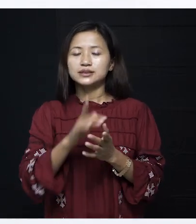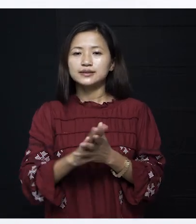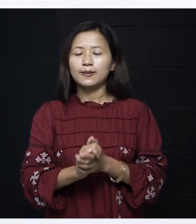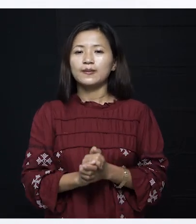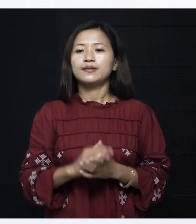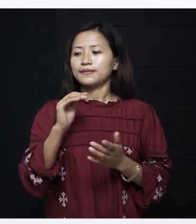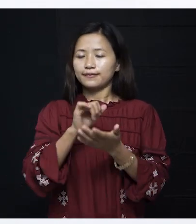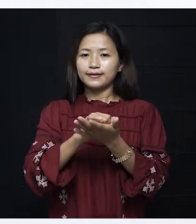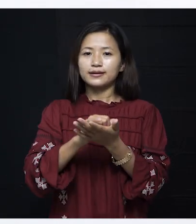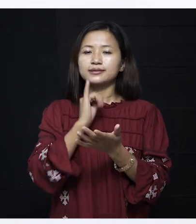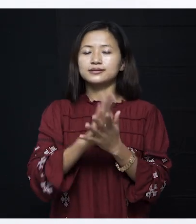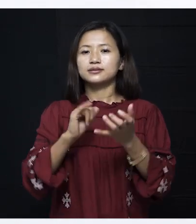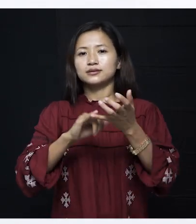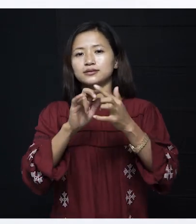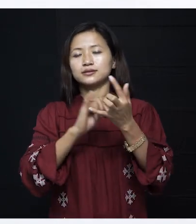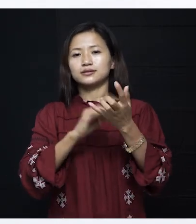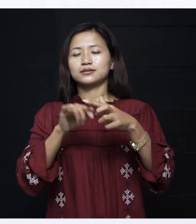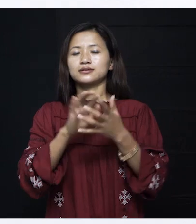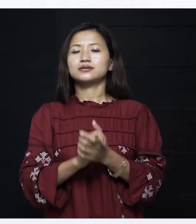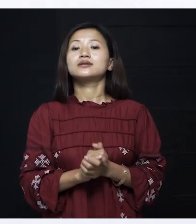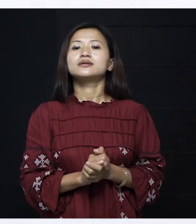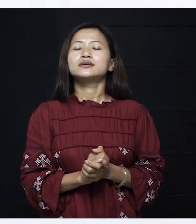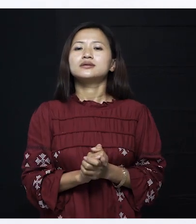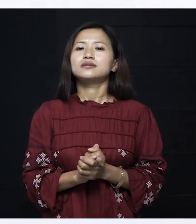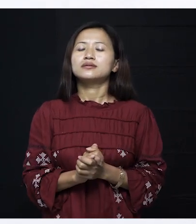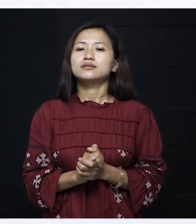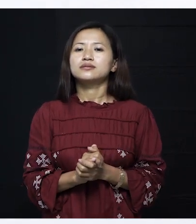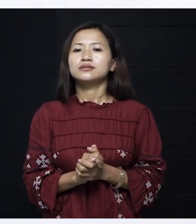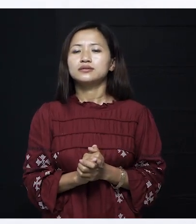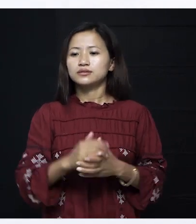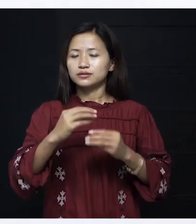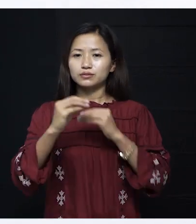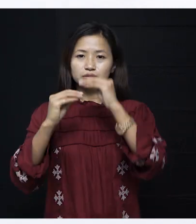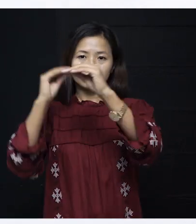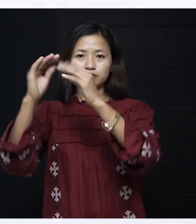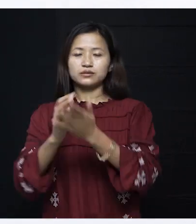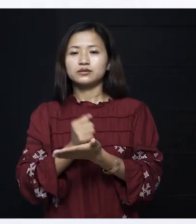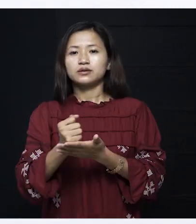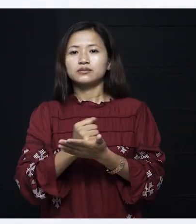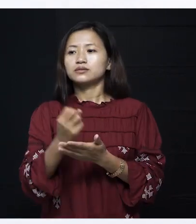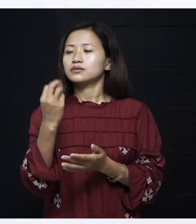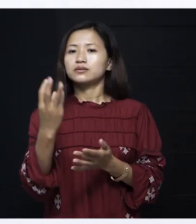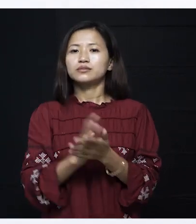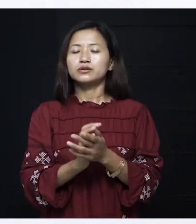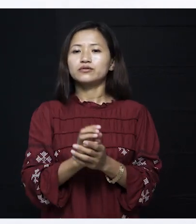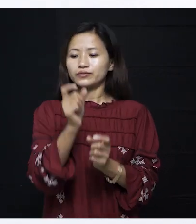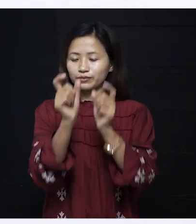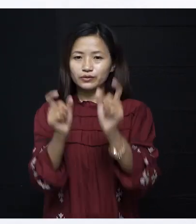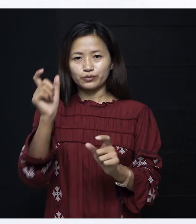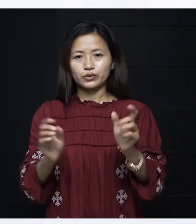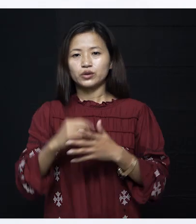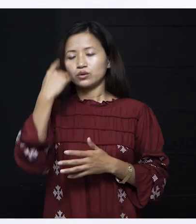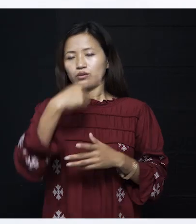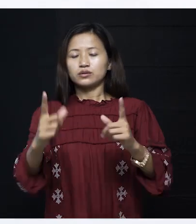is called as a census, okay? So census means the process of trying to count the number of